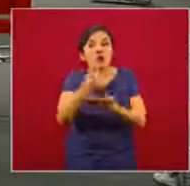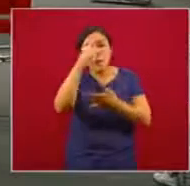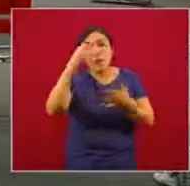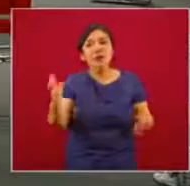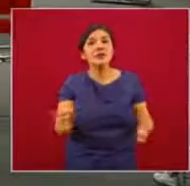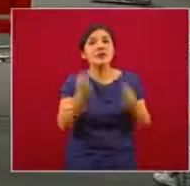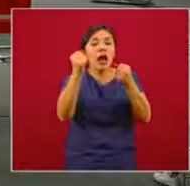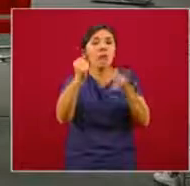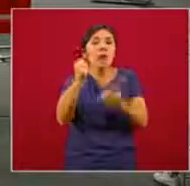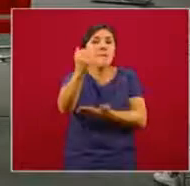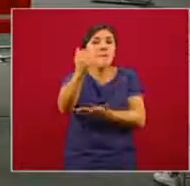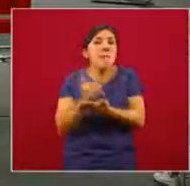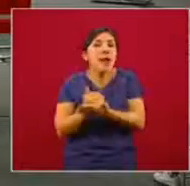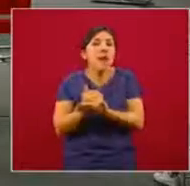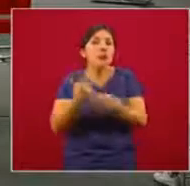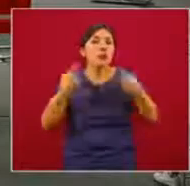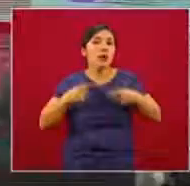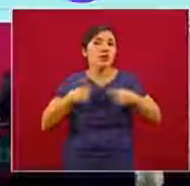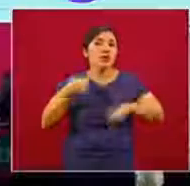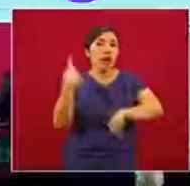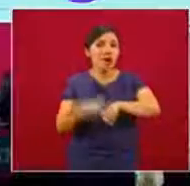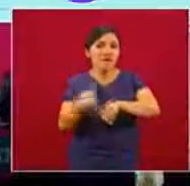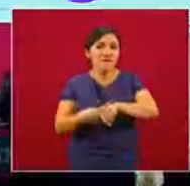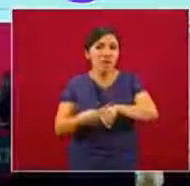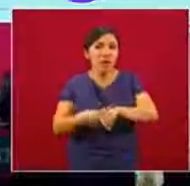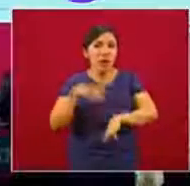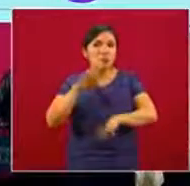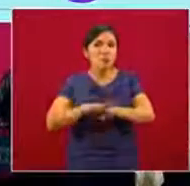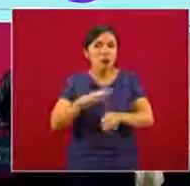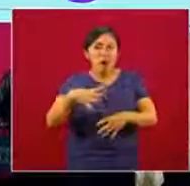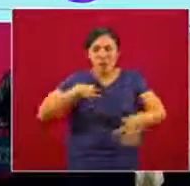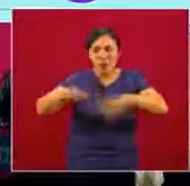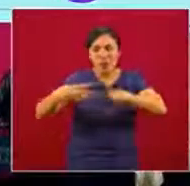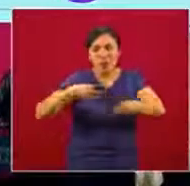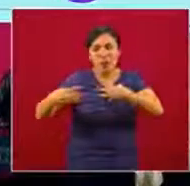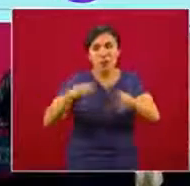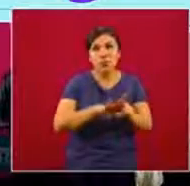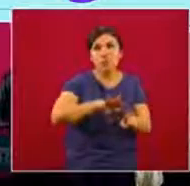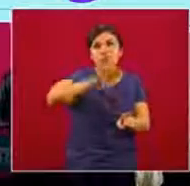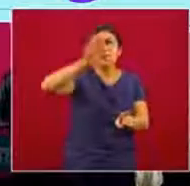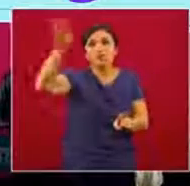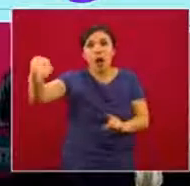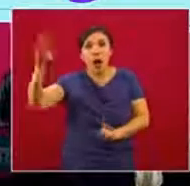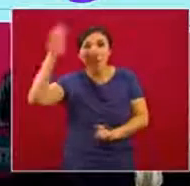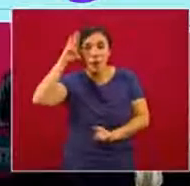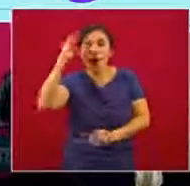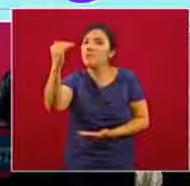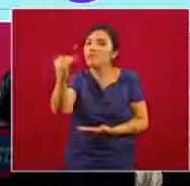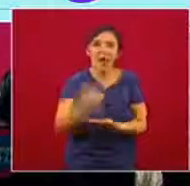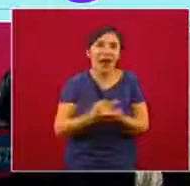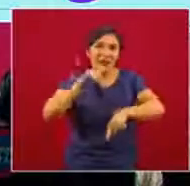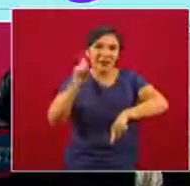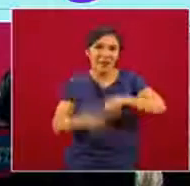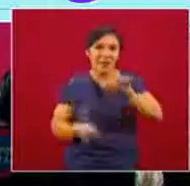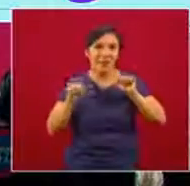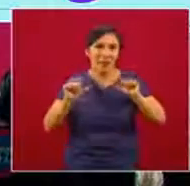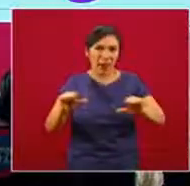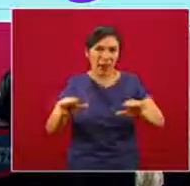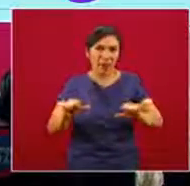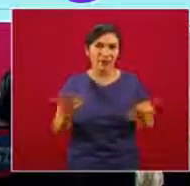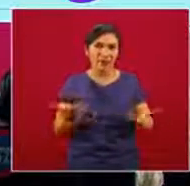Mr. tuviéramos Dr. Lopez una Gatell what would gráfica have meant if de we hadn't contagios done realmente that. alarmante. Then Y lo